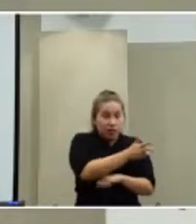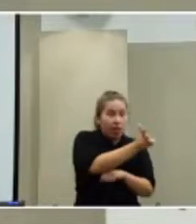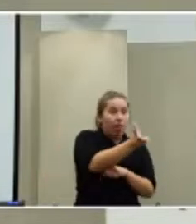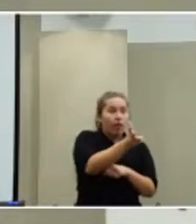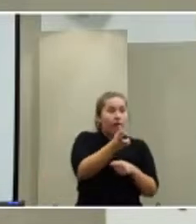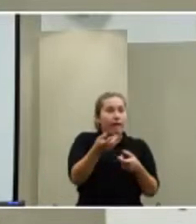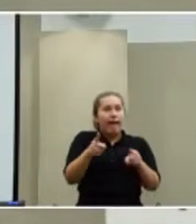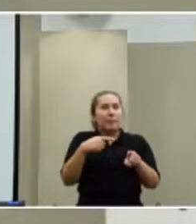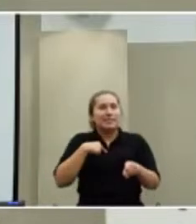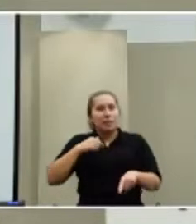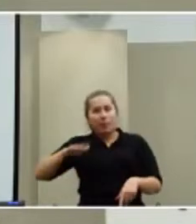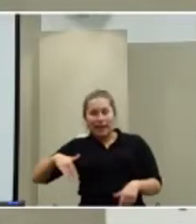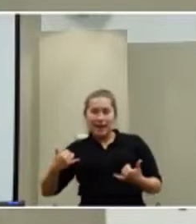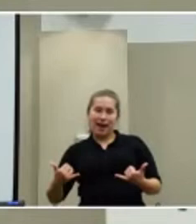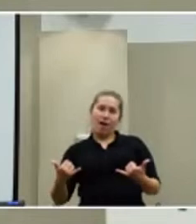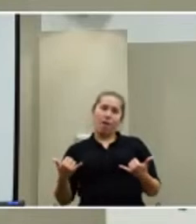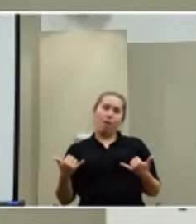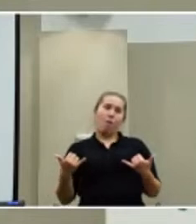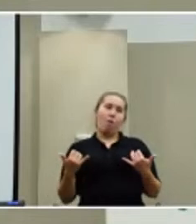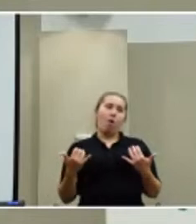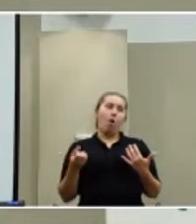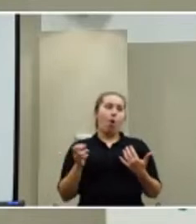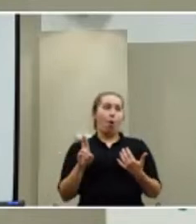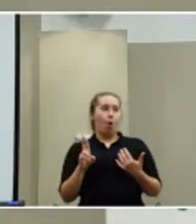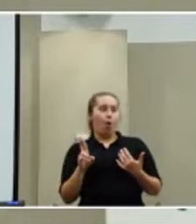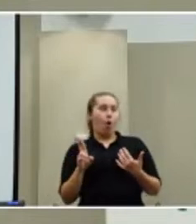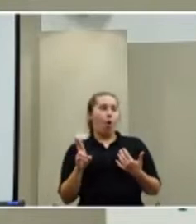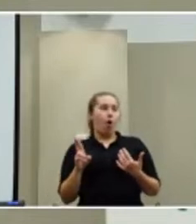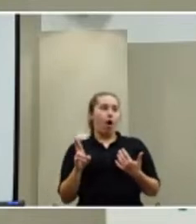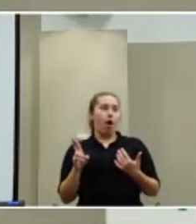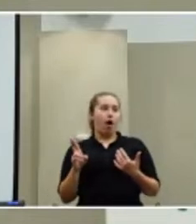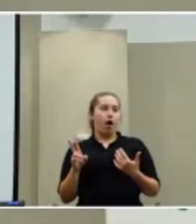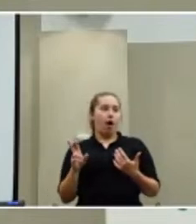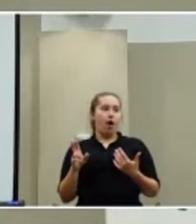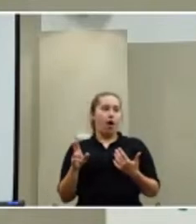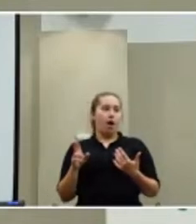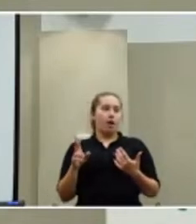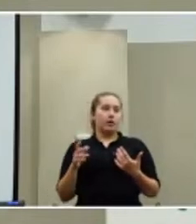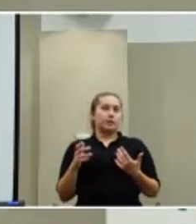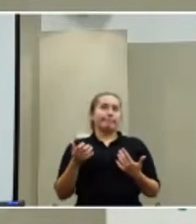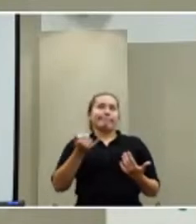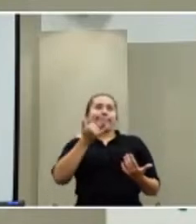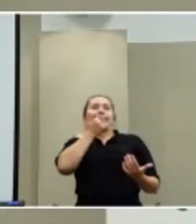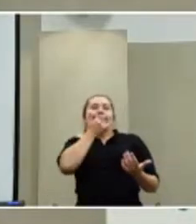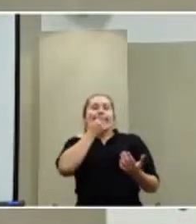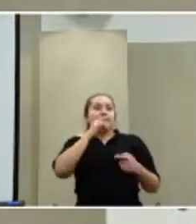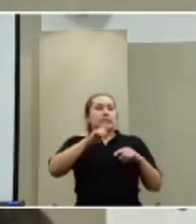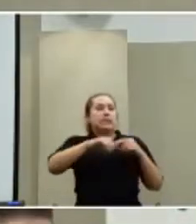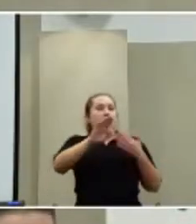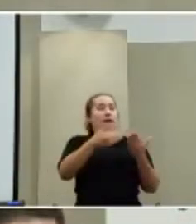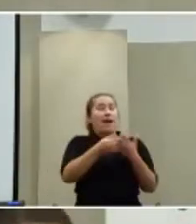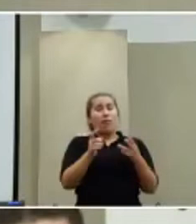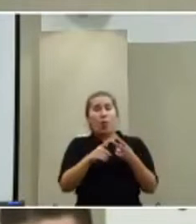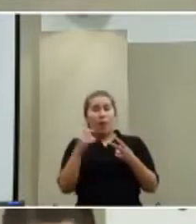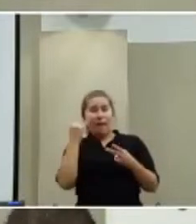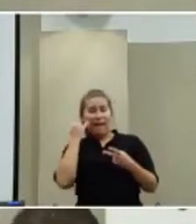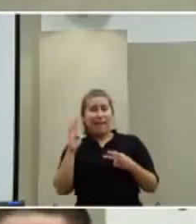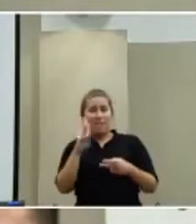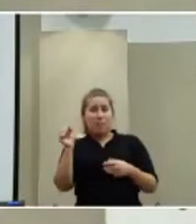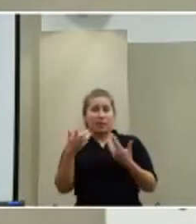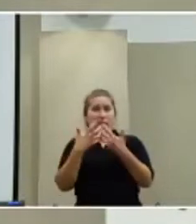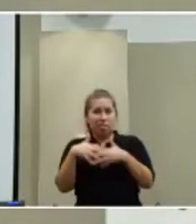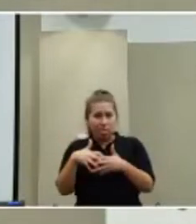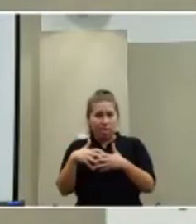or where I need to be at. or when the bus breaks down, I have to wait for another